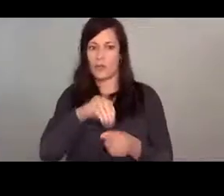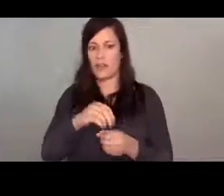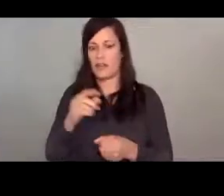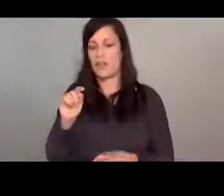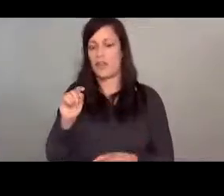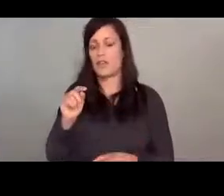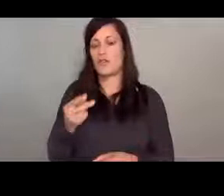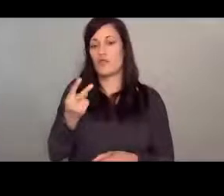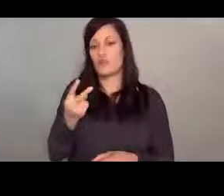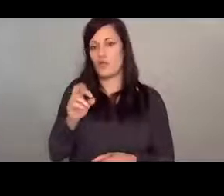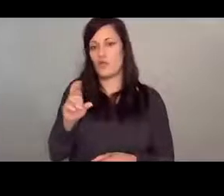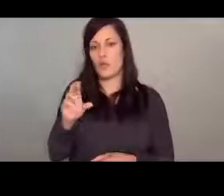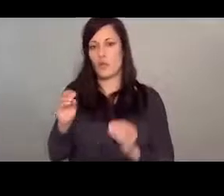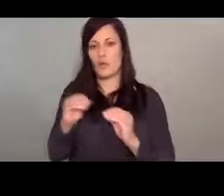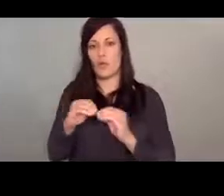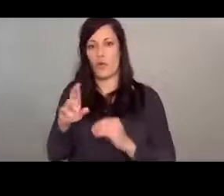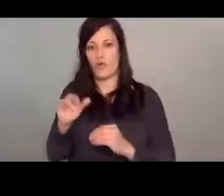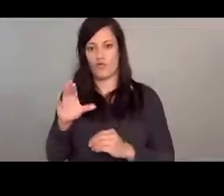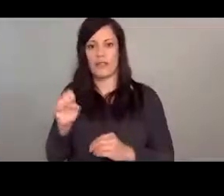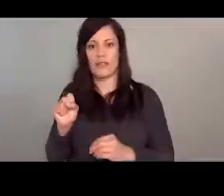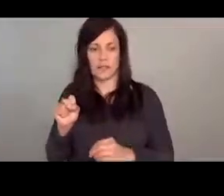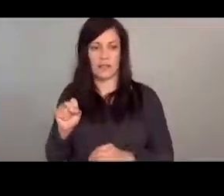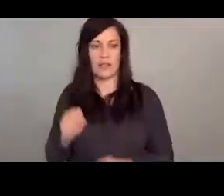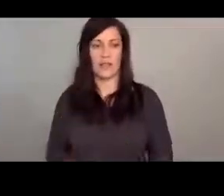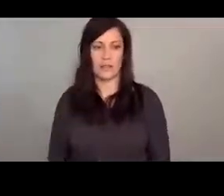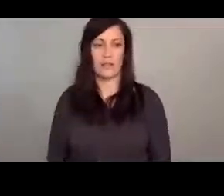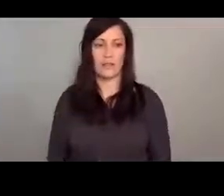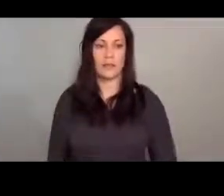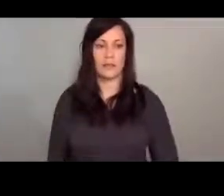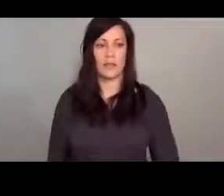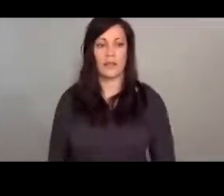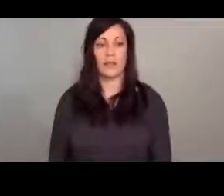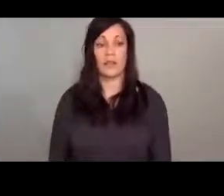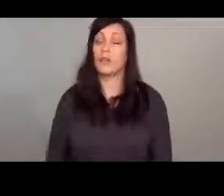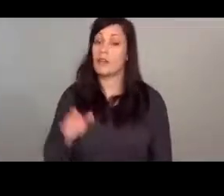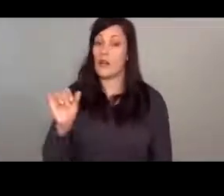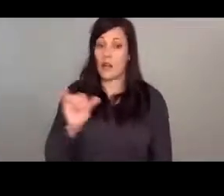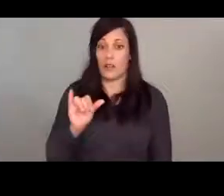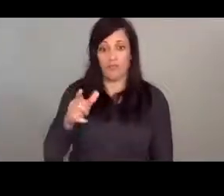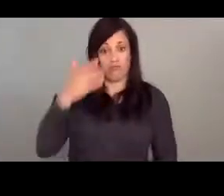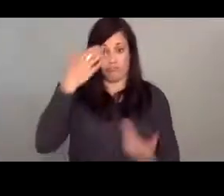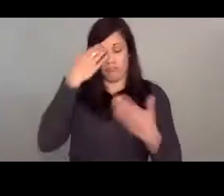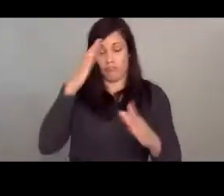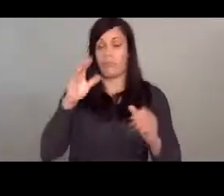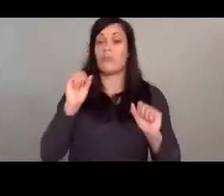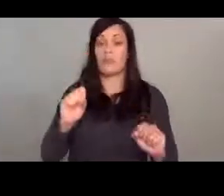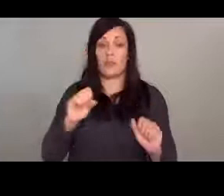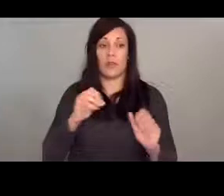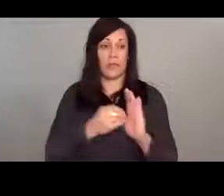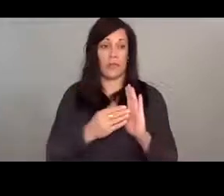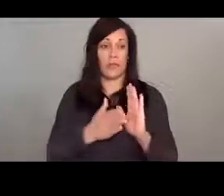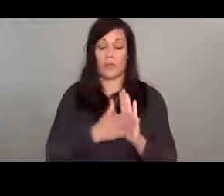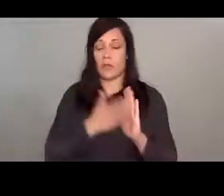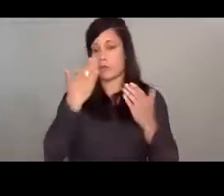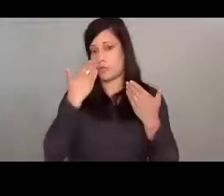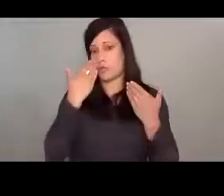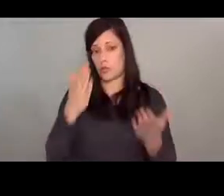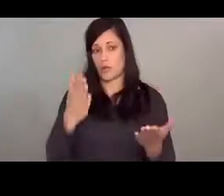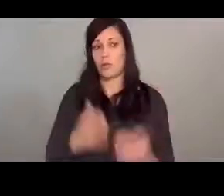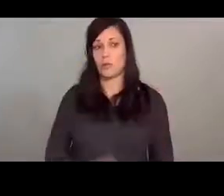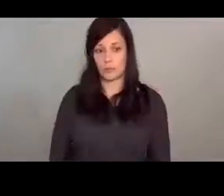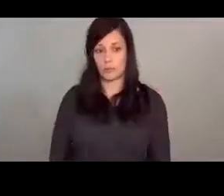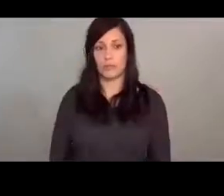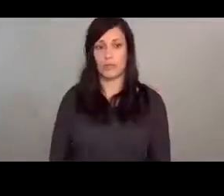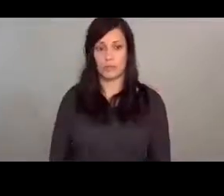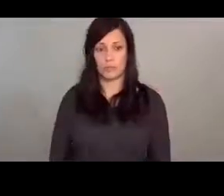So, and you also have the option of putting don't know if this is the